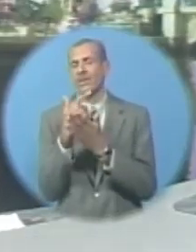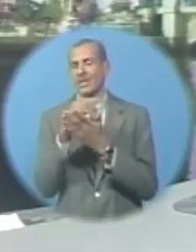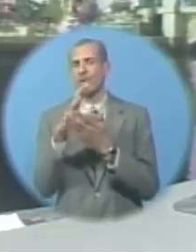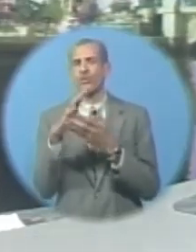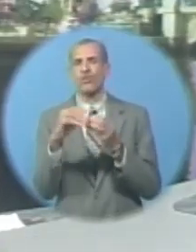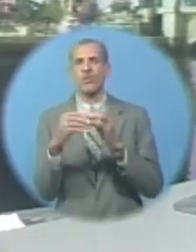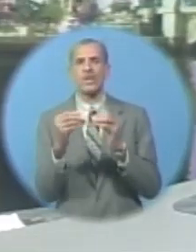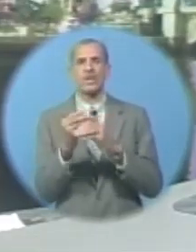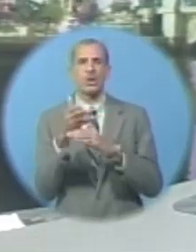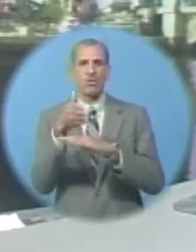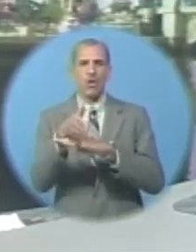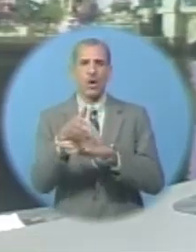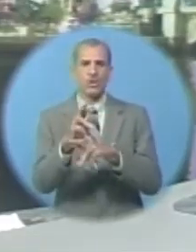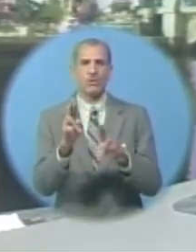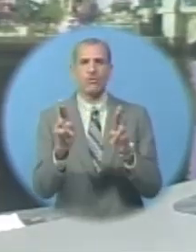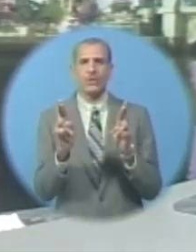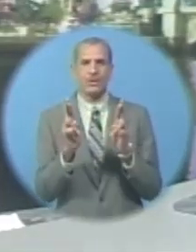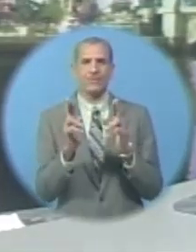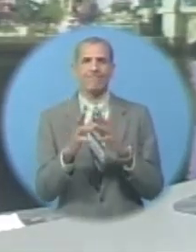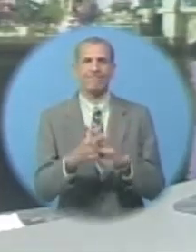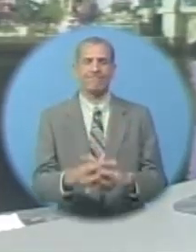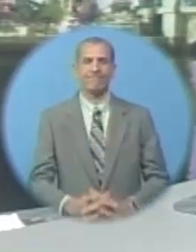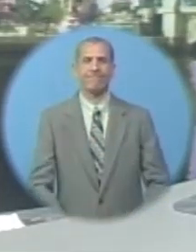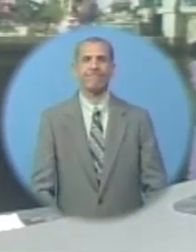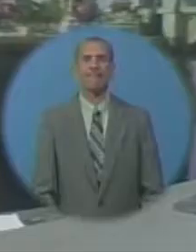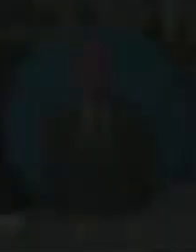making headlines across our region.